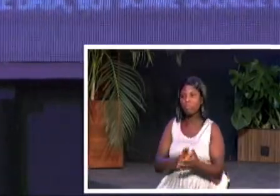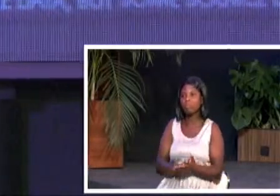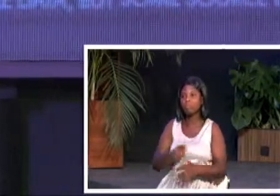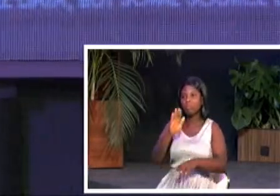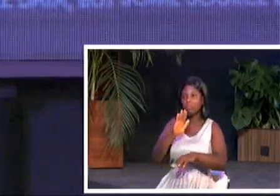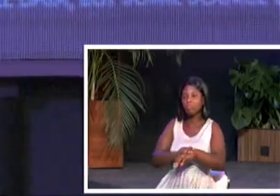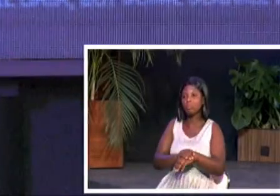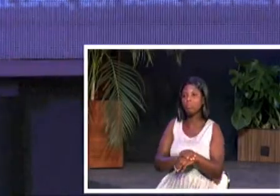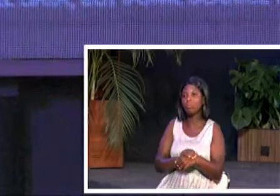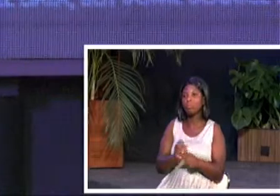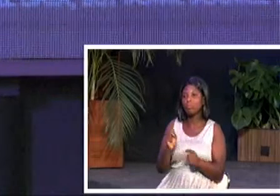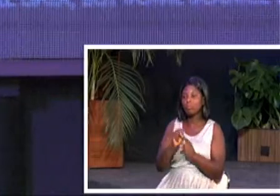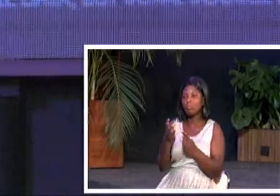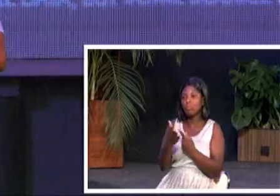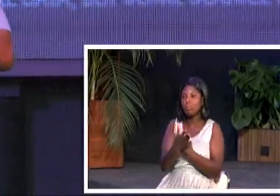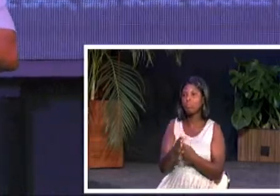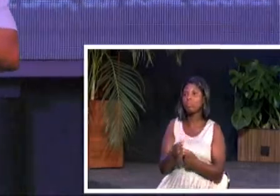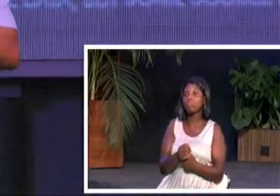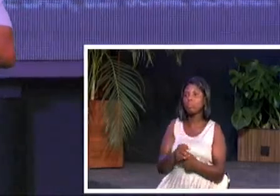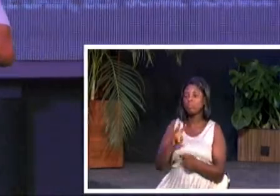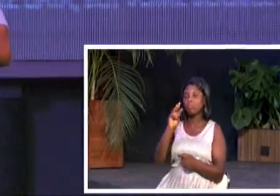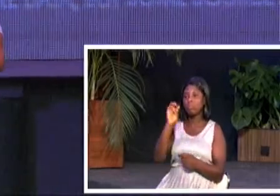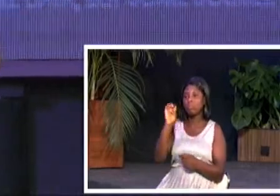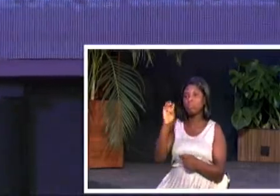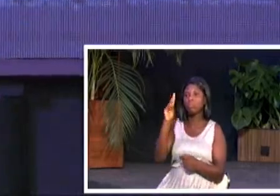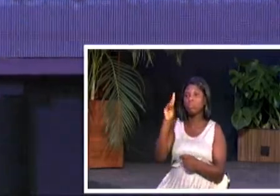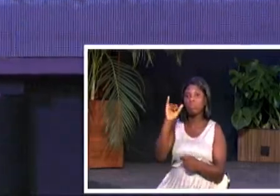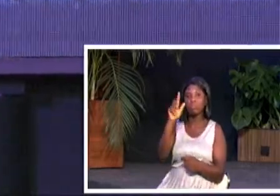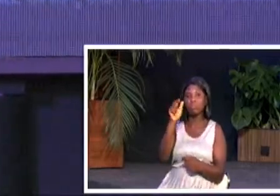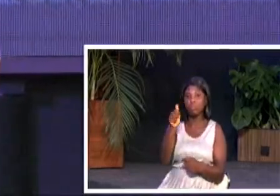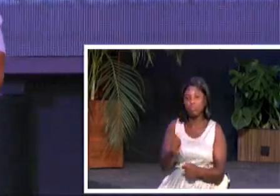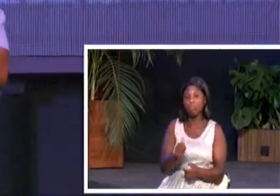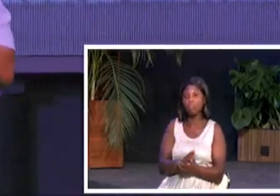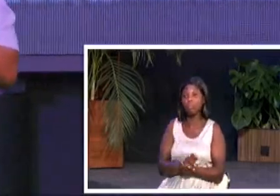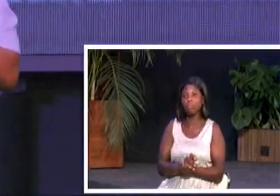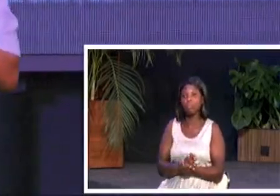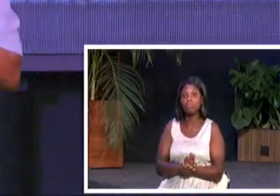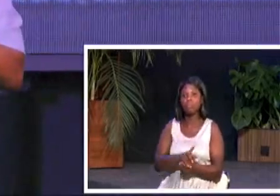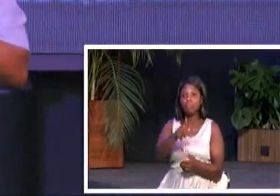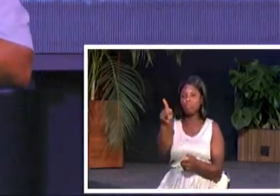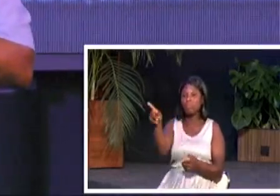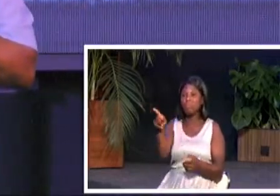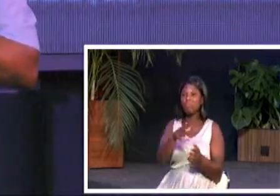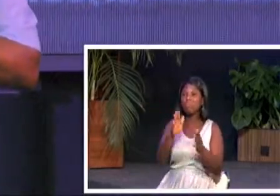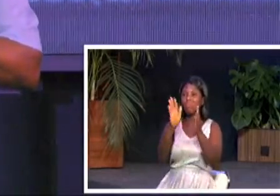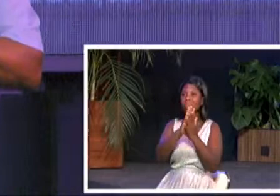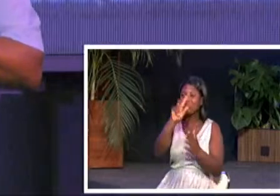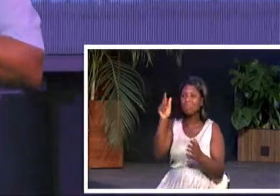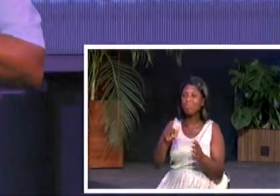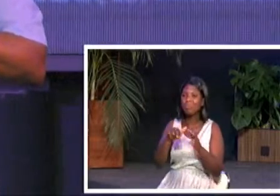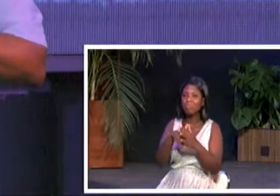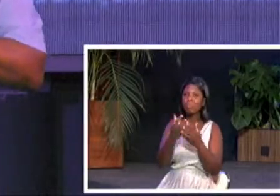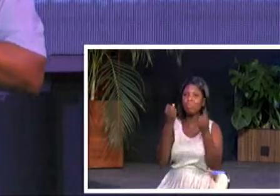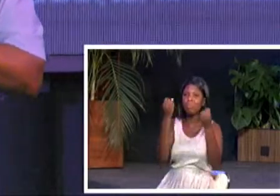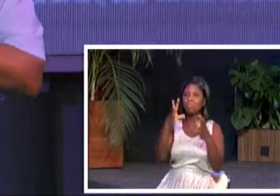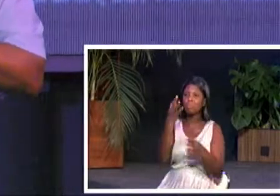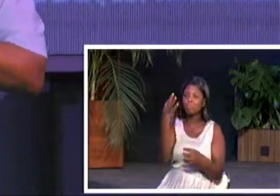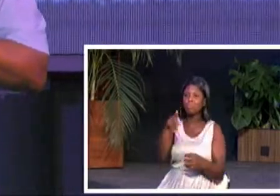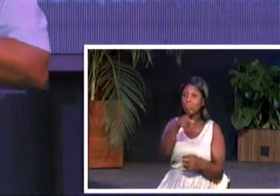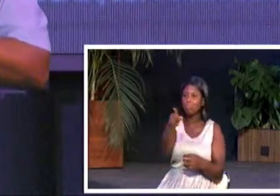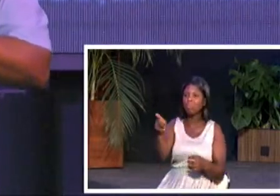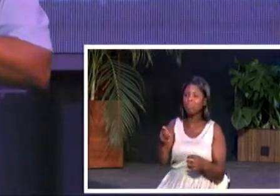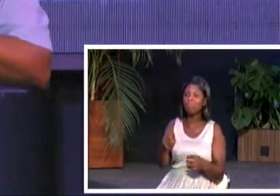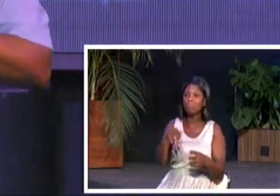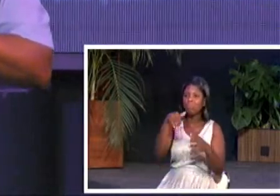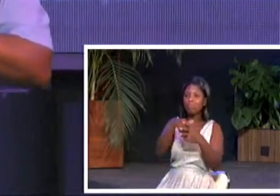sure if I ask you how many of you are not on social media, you know, you raise up